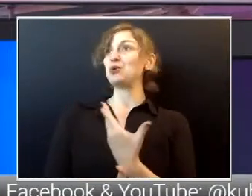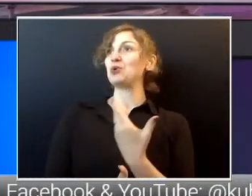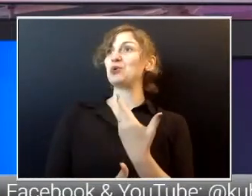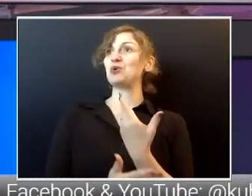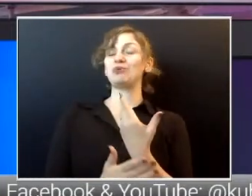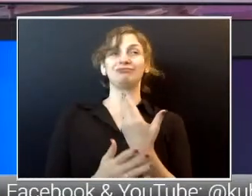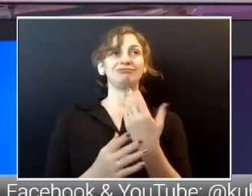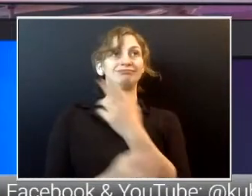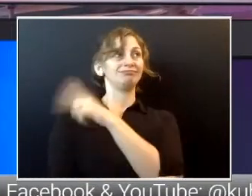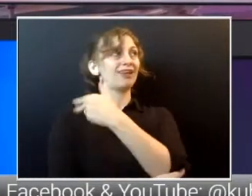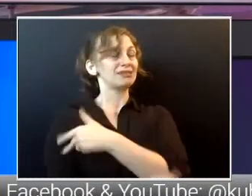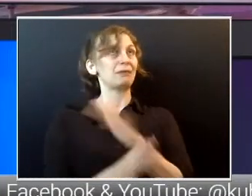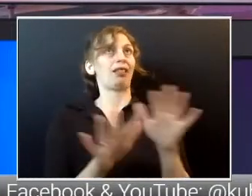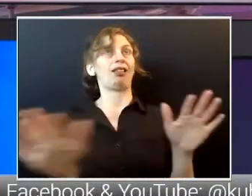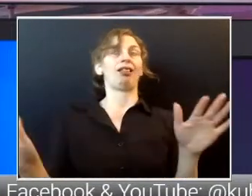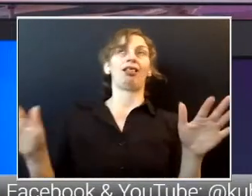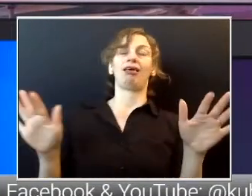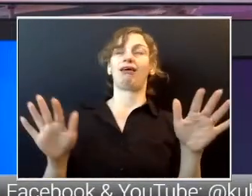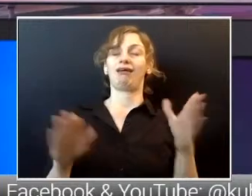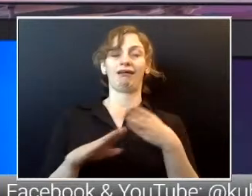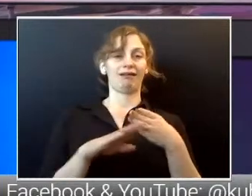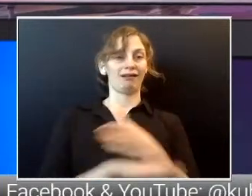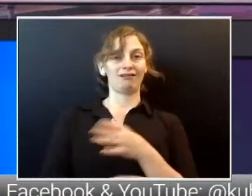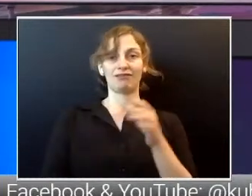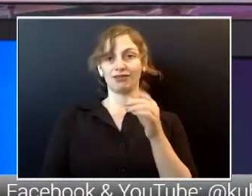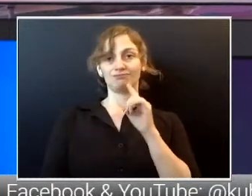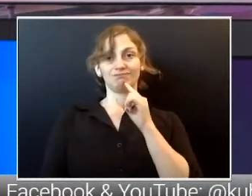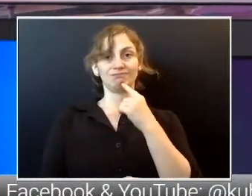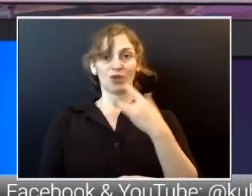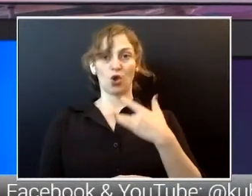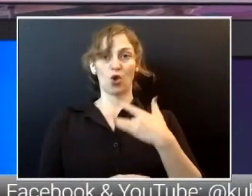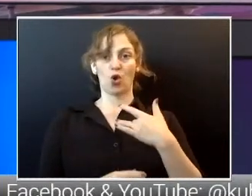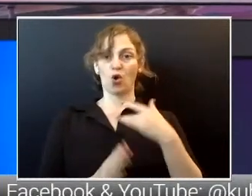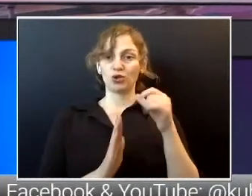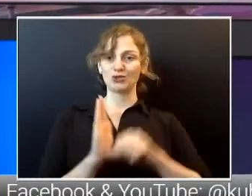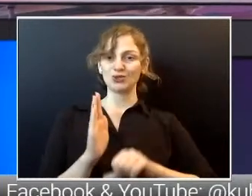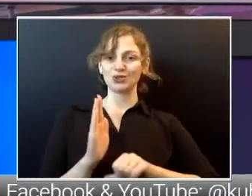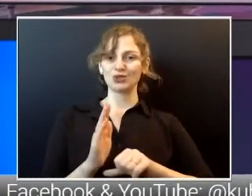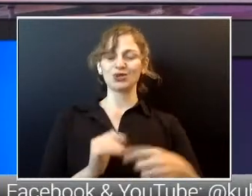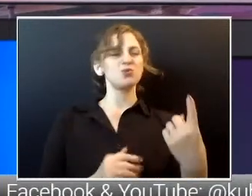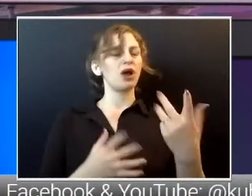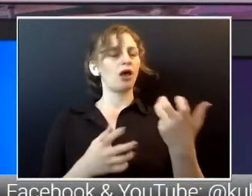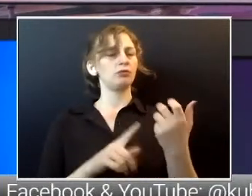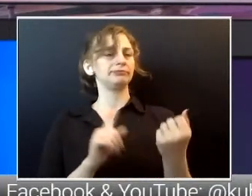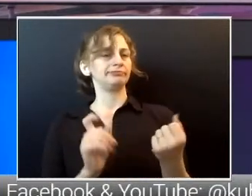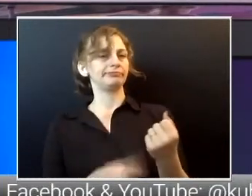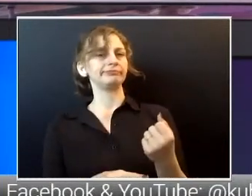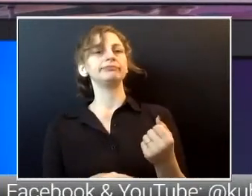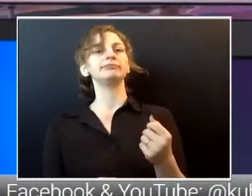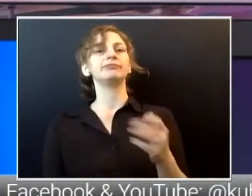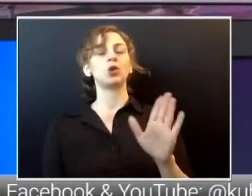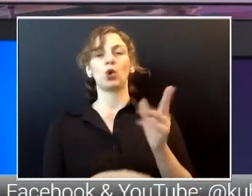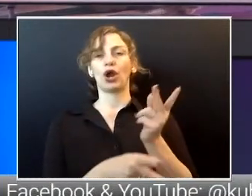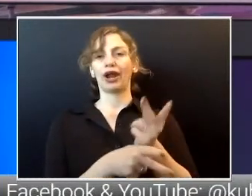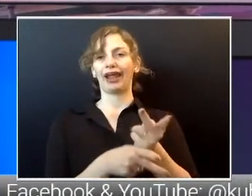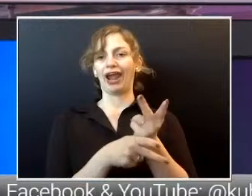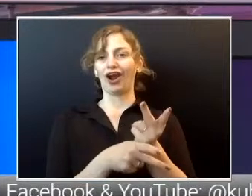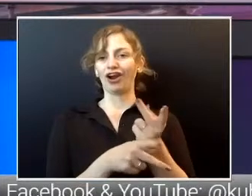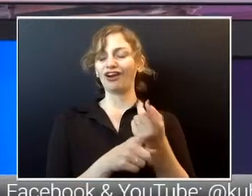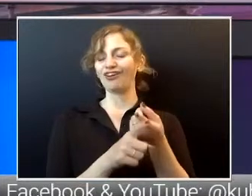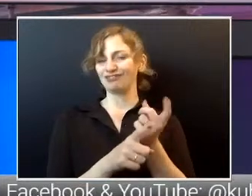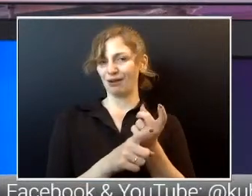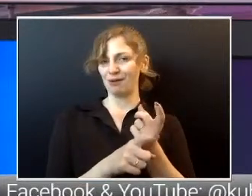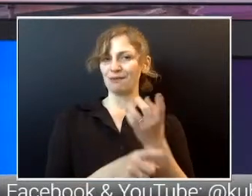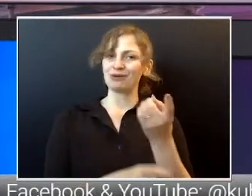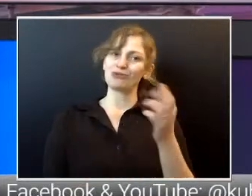heart surgery. Right. And, one thing I want to ask you about is your care with Dr. Kramer. Now, Dr. Kramer's modest, so he's going to say, oh, I was just